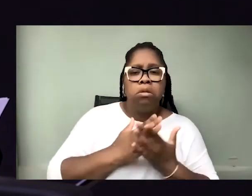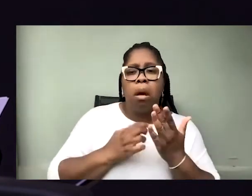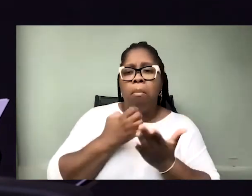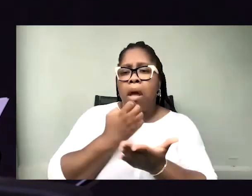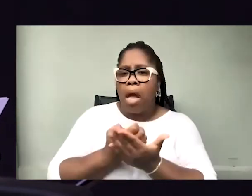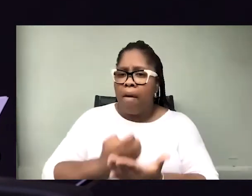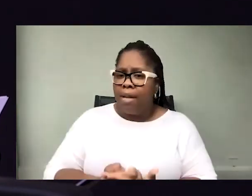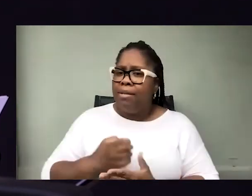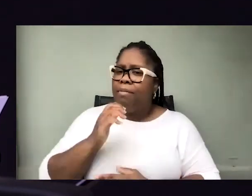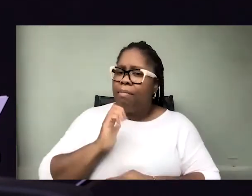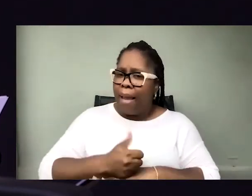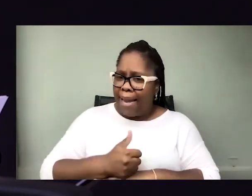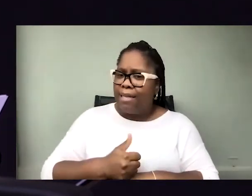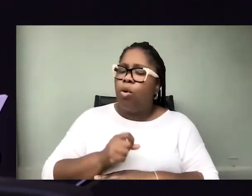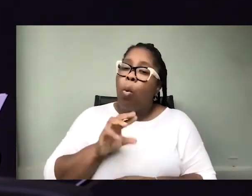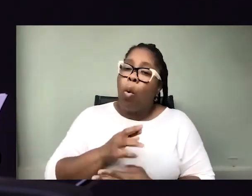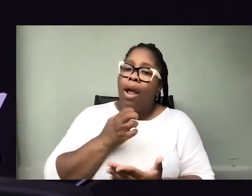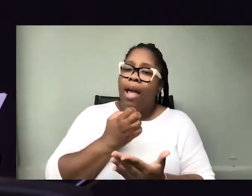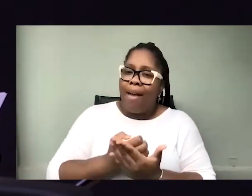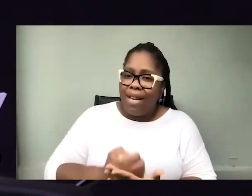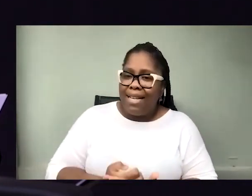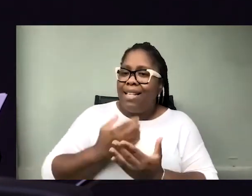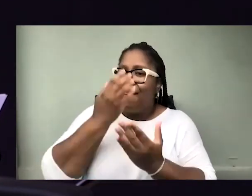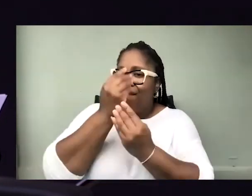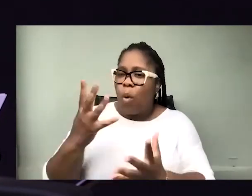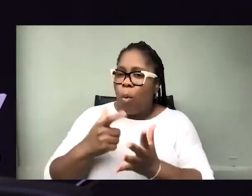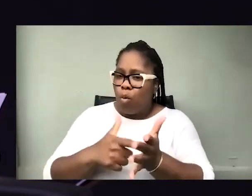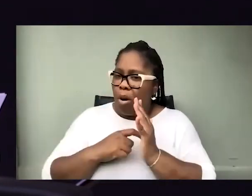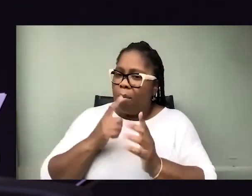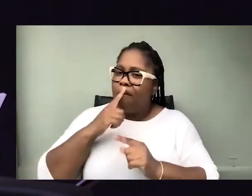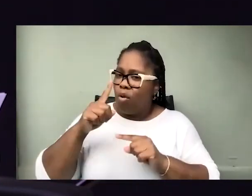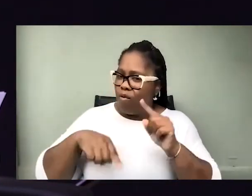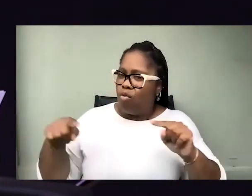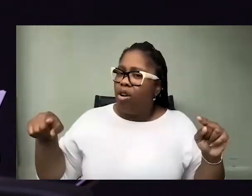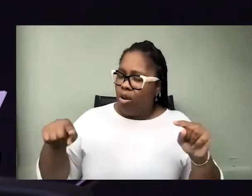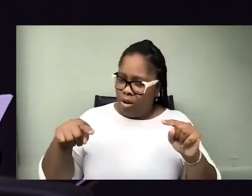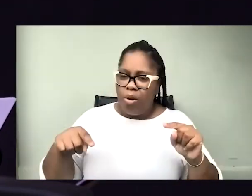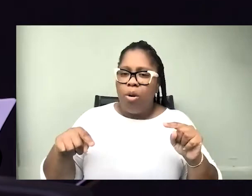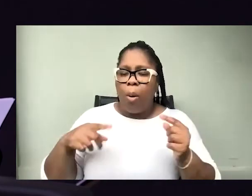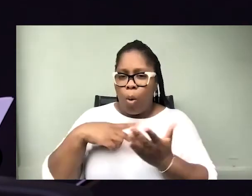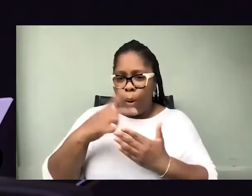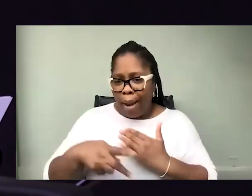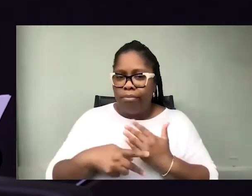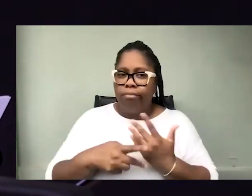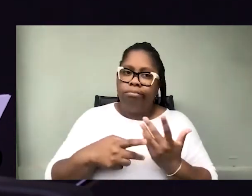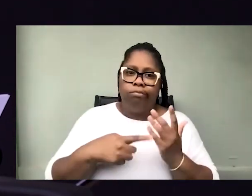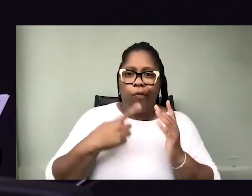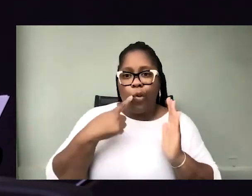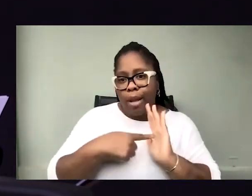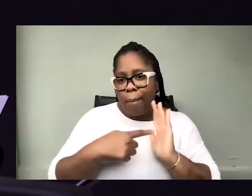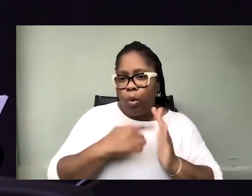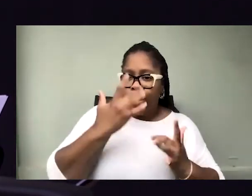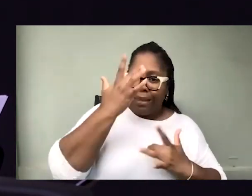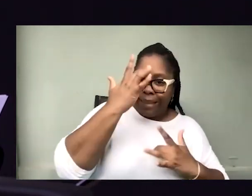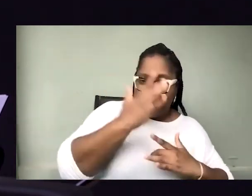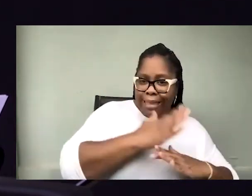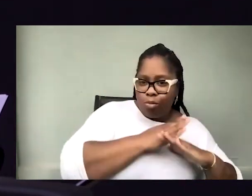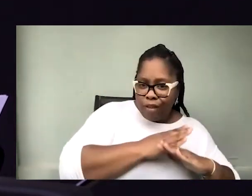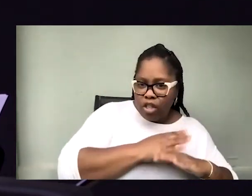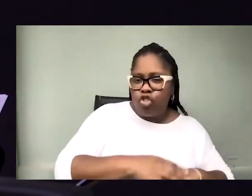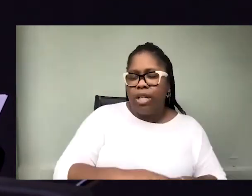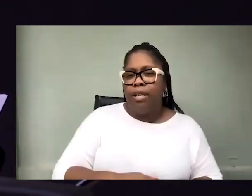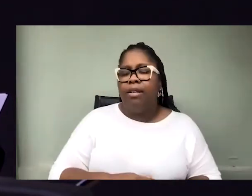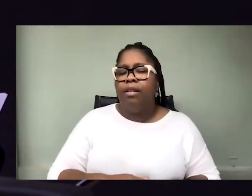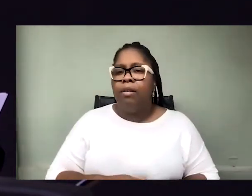or evidence-informed requirements for various programs, such as disease prevention,